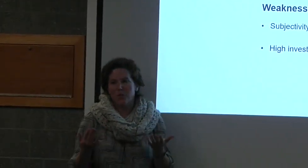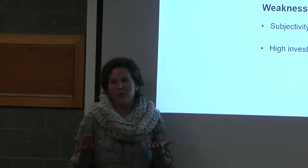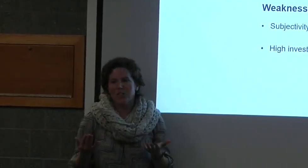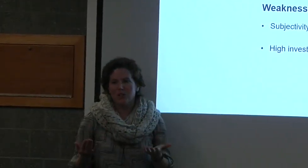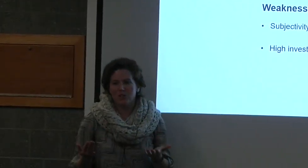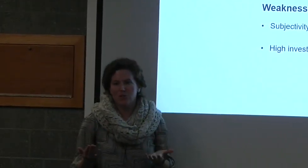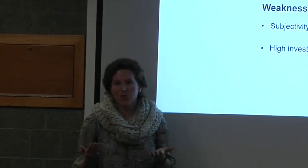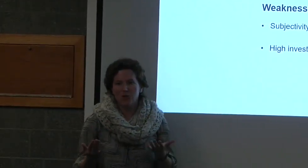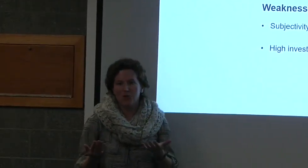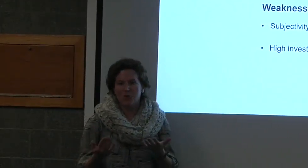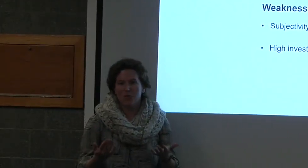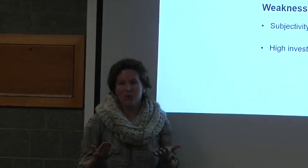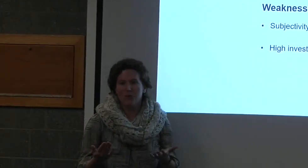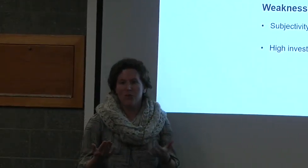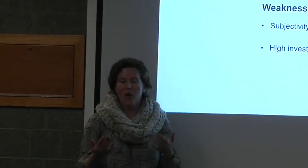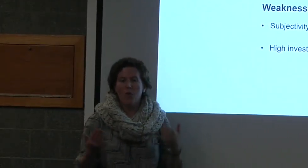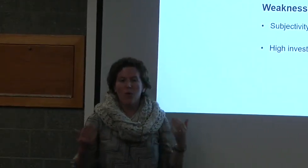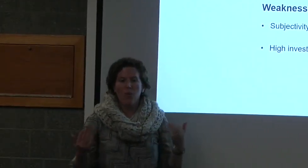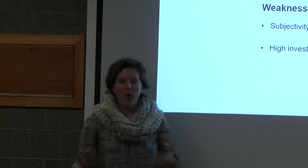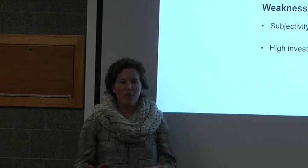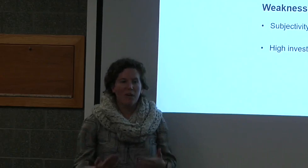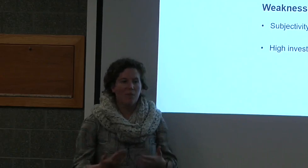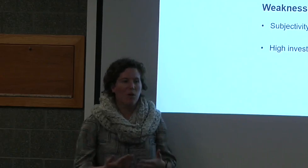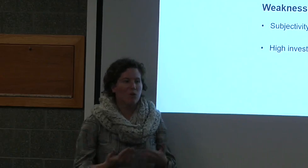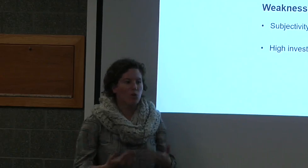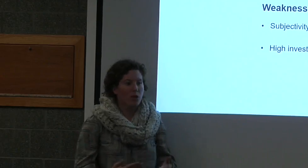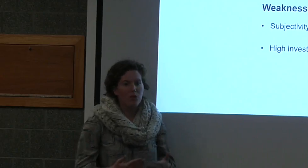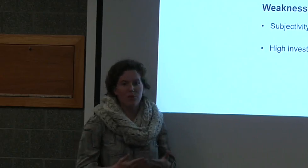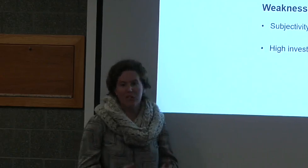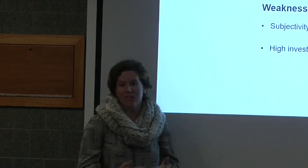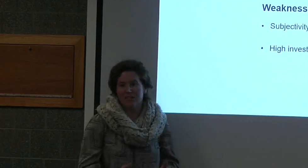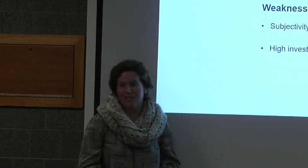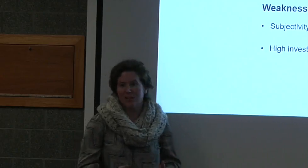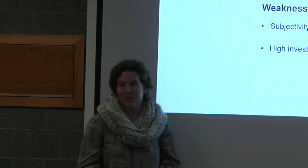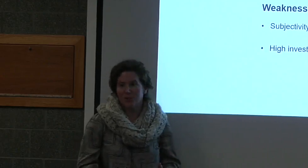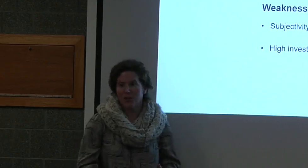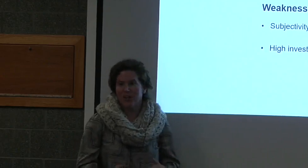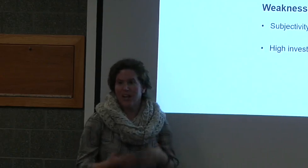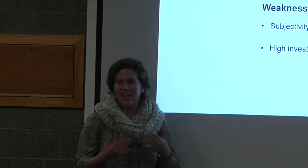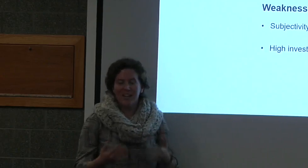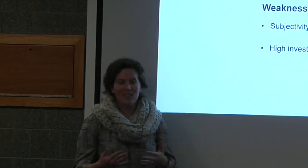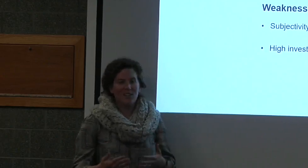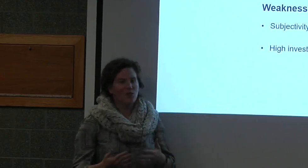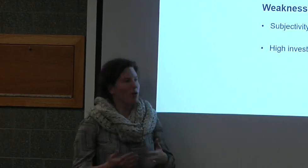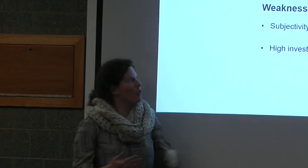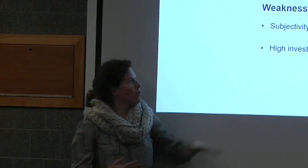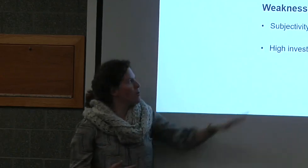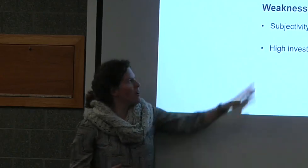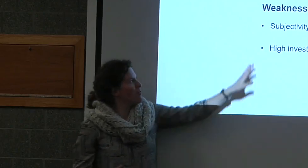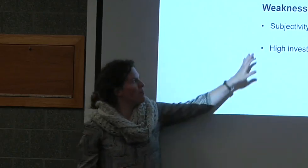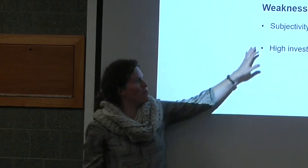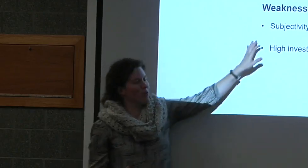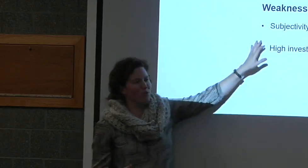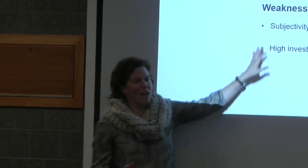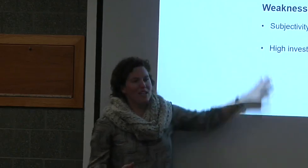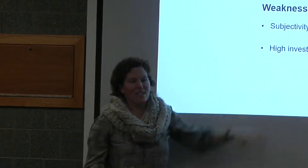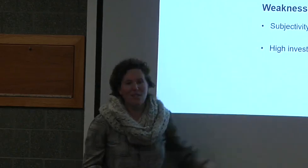much of what we teach our students, regardless of what field they're in, we want them to come out with critical thinking skills, right? Case studies are a great